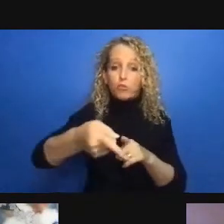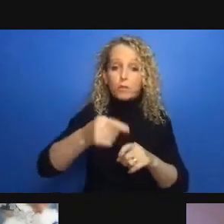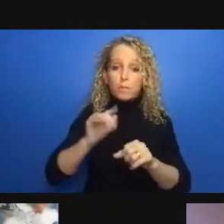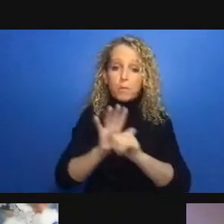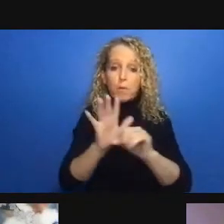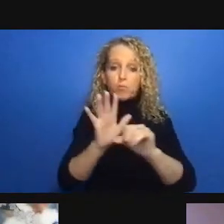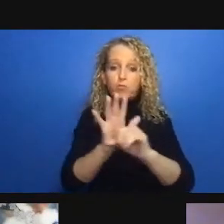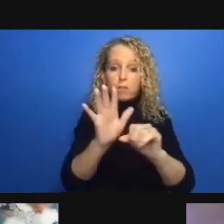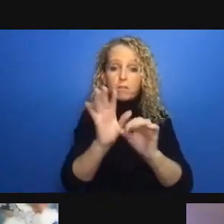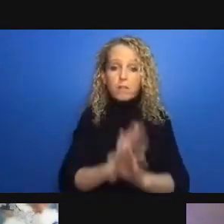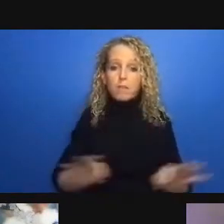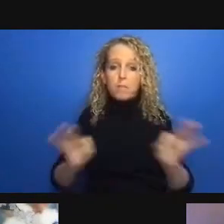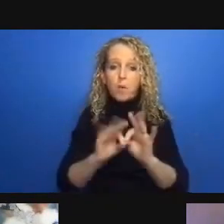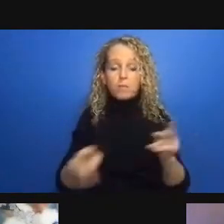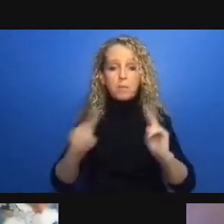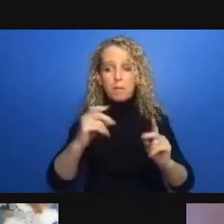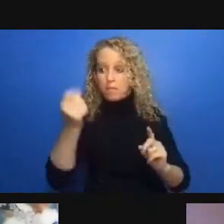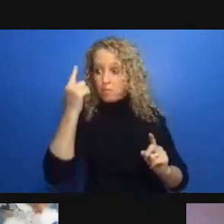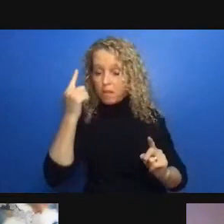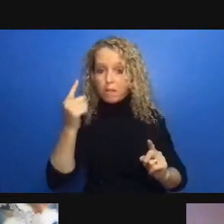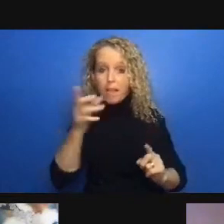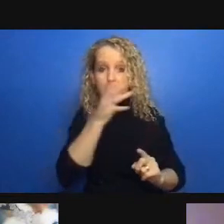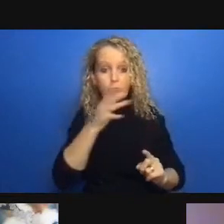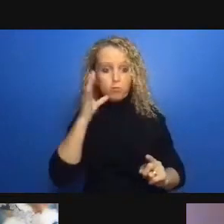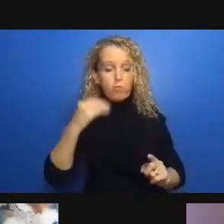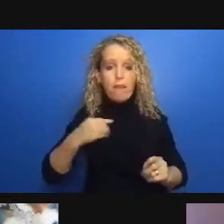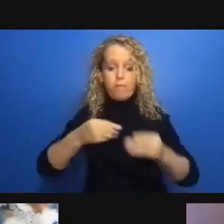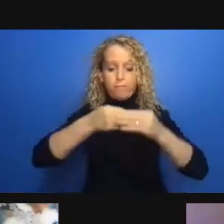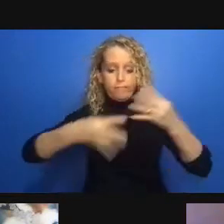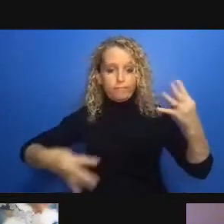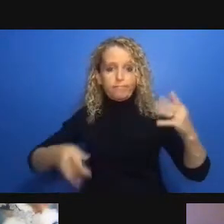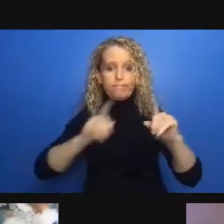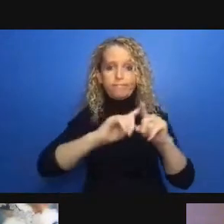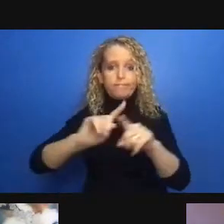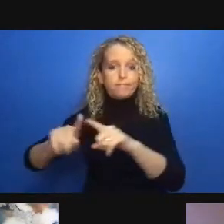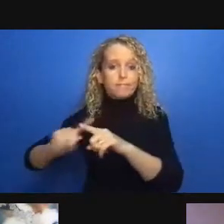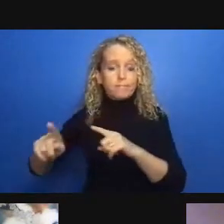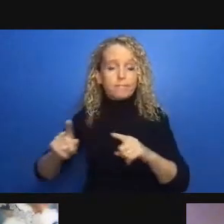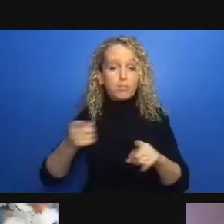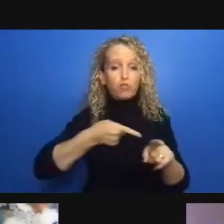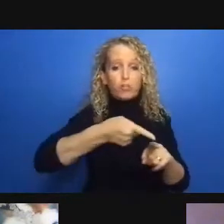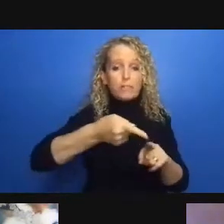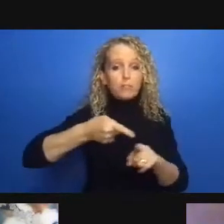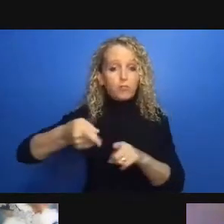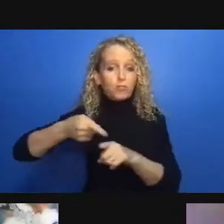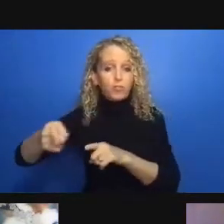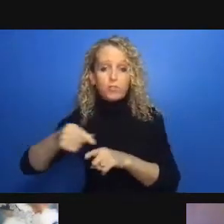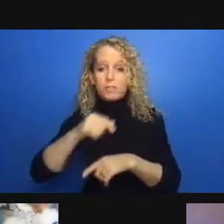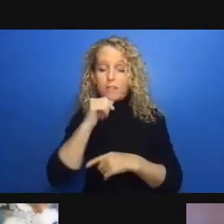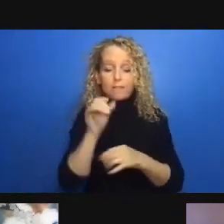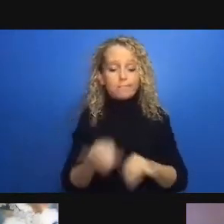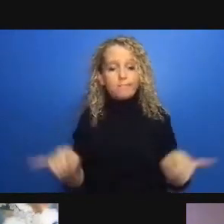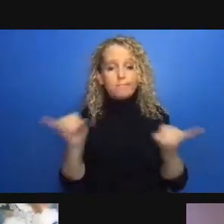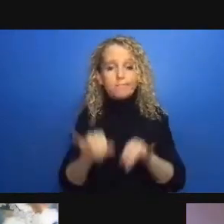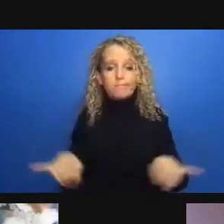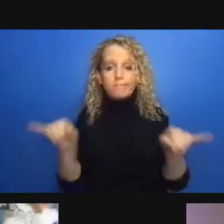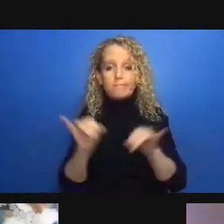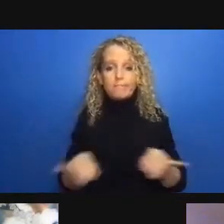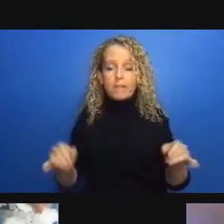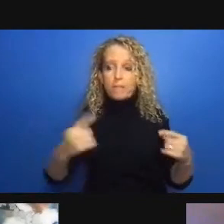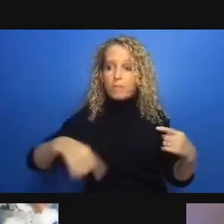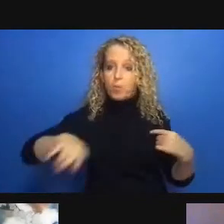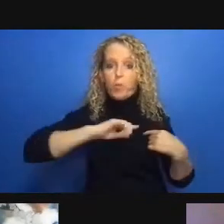what careers are available in agriculture because they're dynamic. It's not necessarily simply just the traditional roles that we think